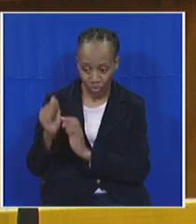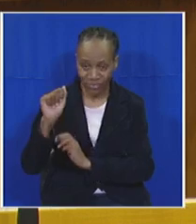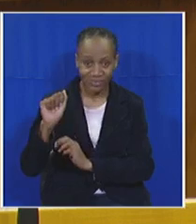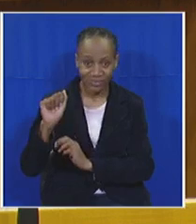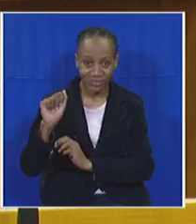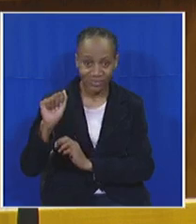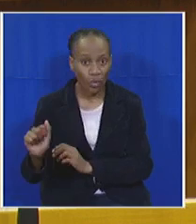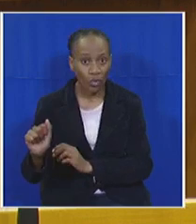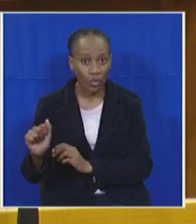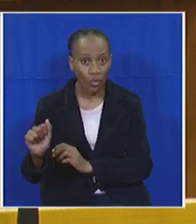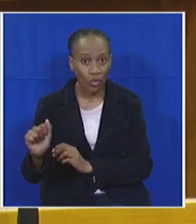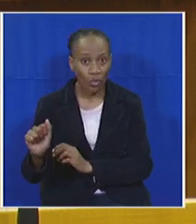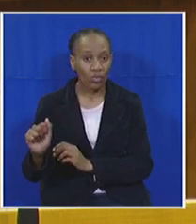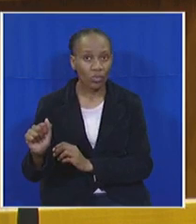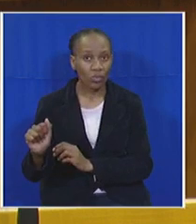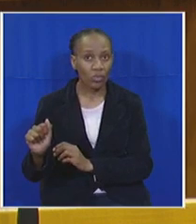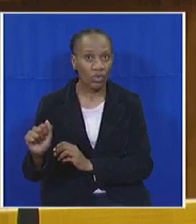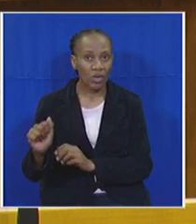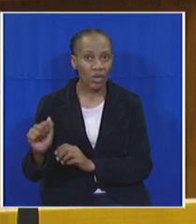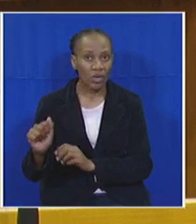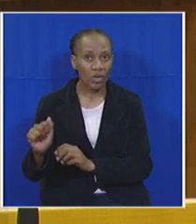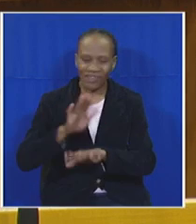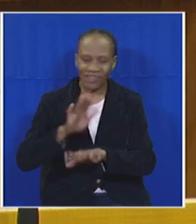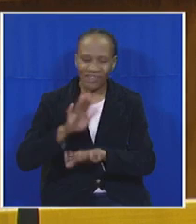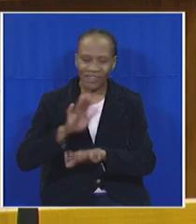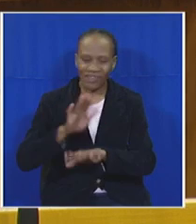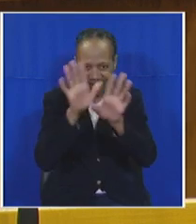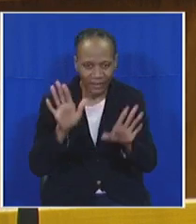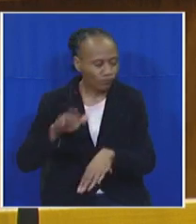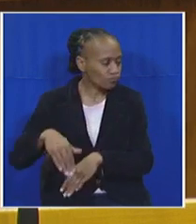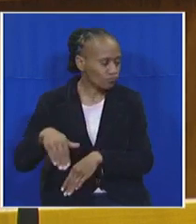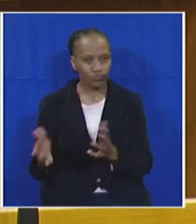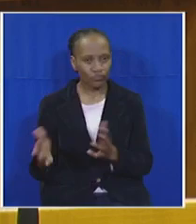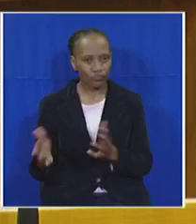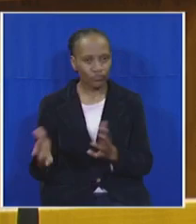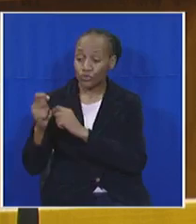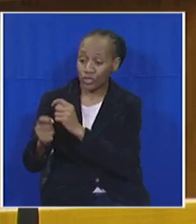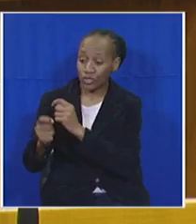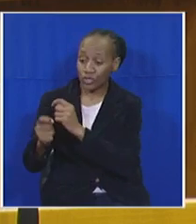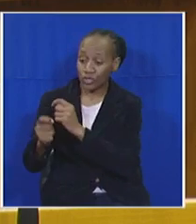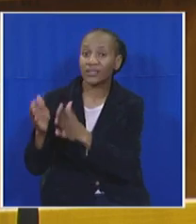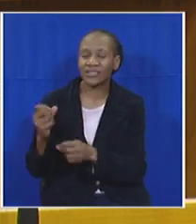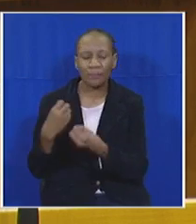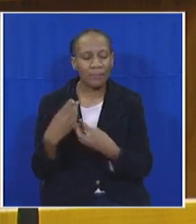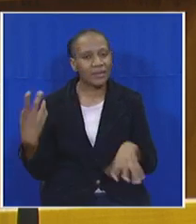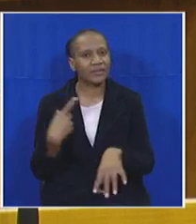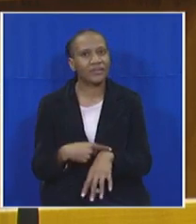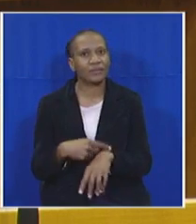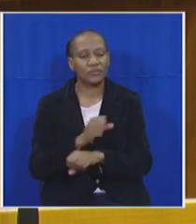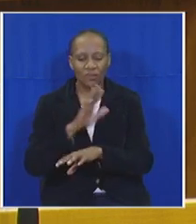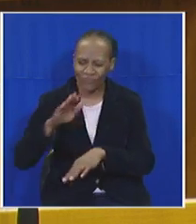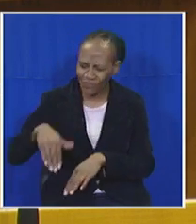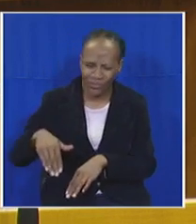a constitutional democracy, have not yet been clearly defined. Traditional councils, in many instances, have not yet